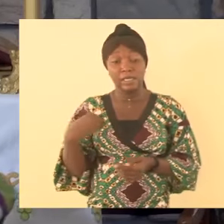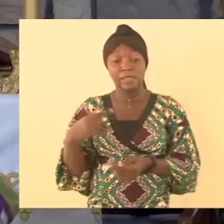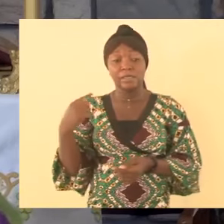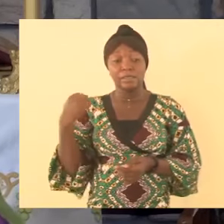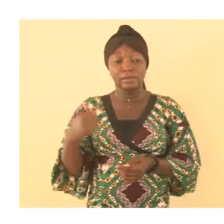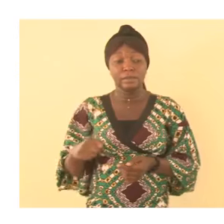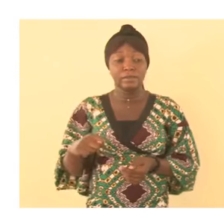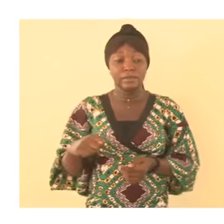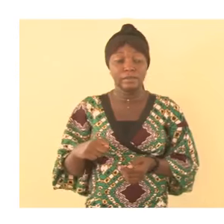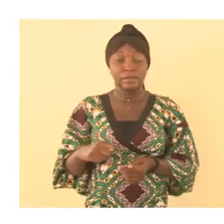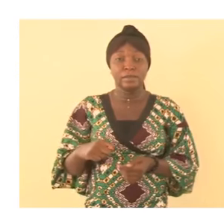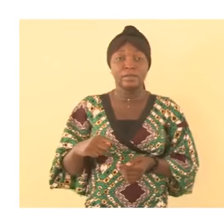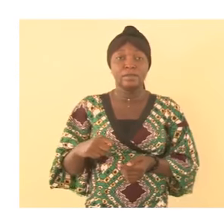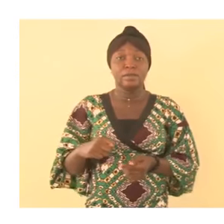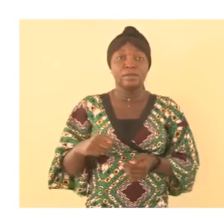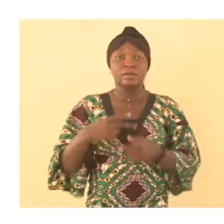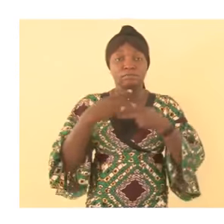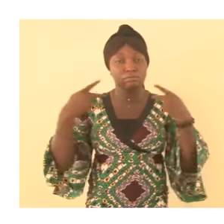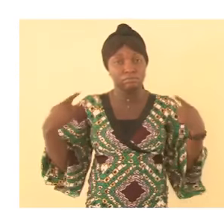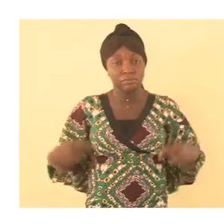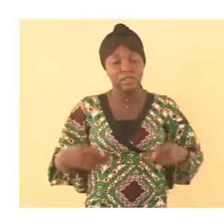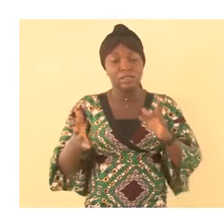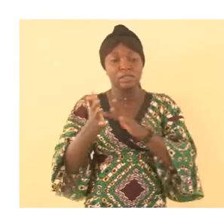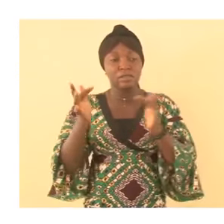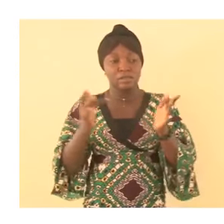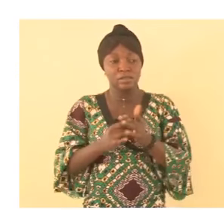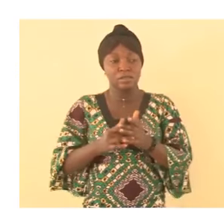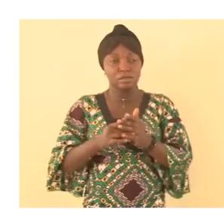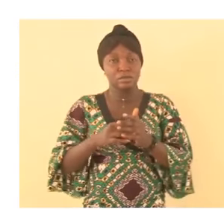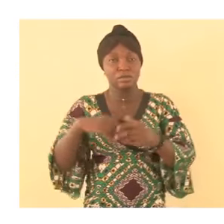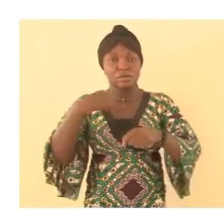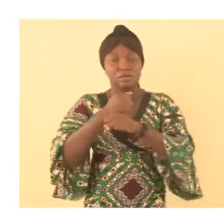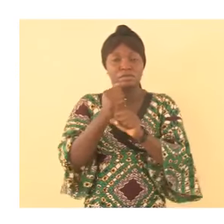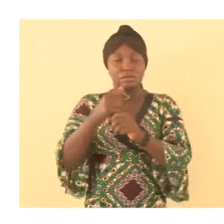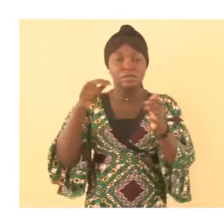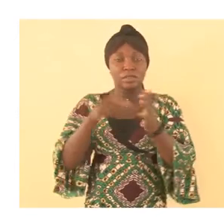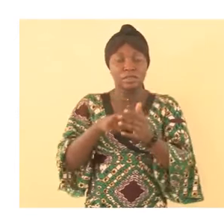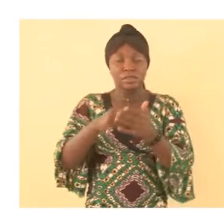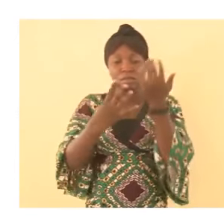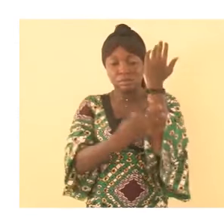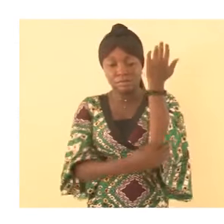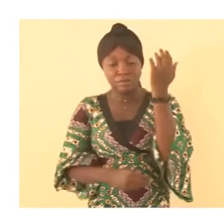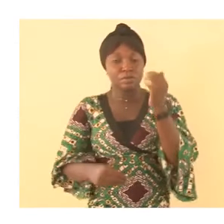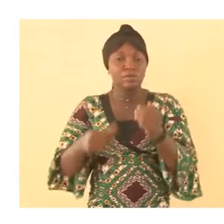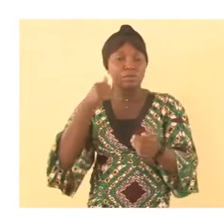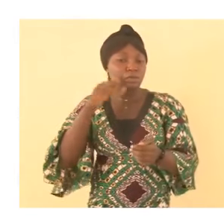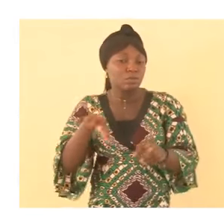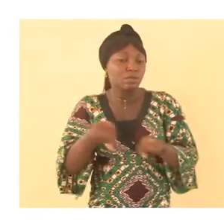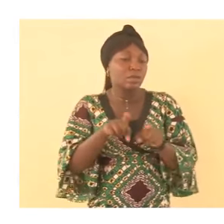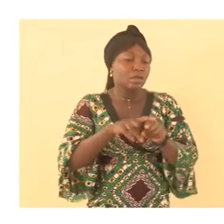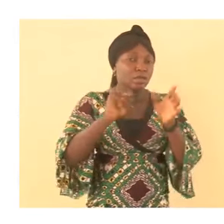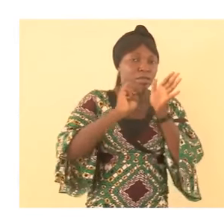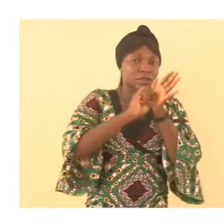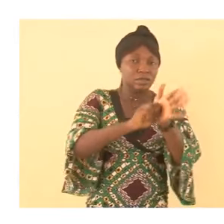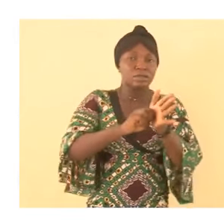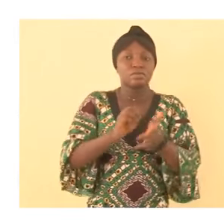and the counterfeit piety of the Pharisees, Jesus projects this poor widow as the example of